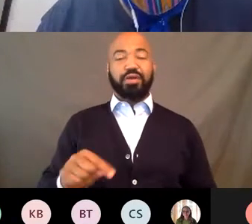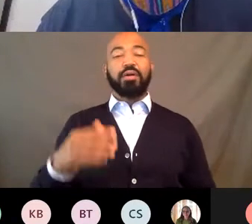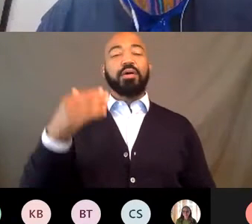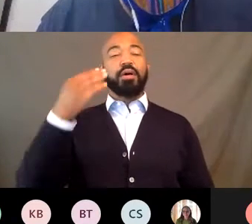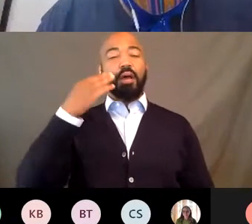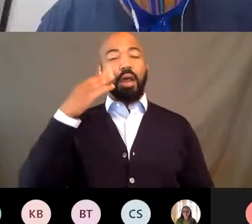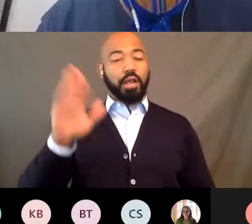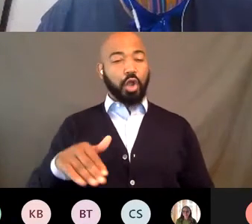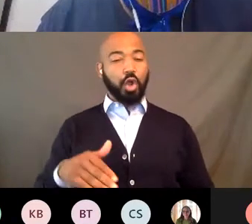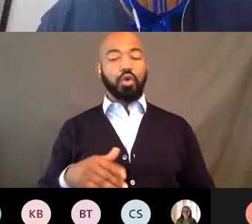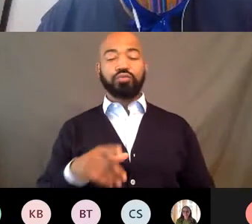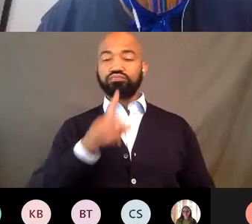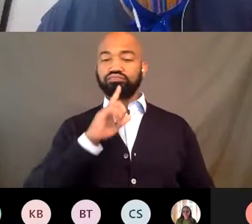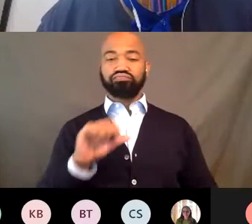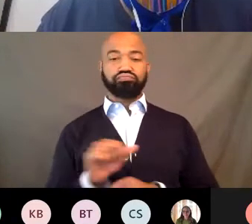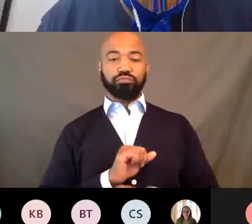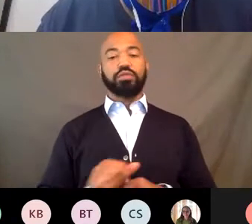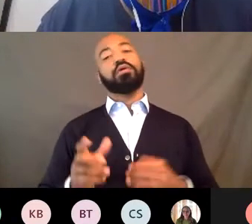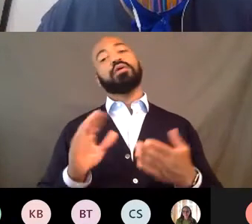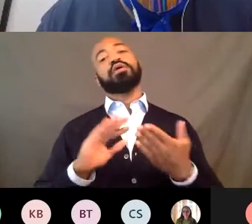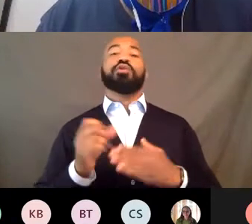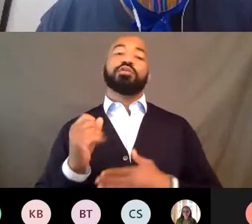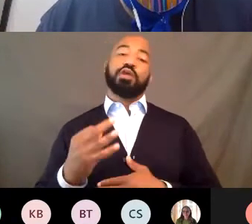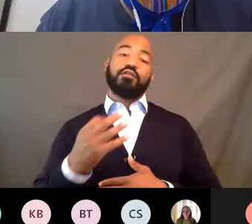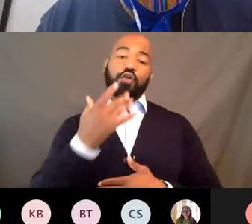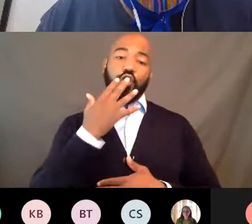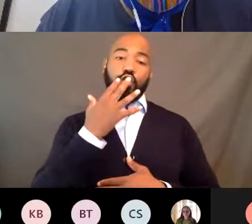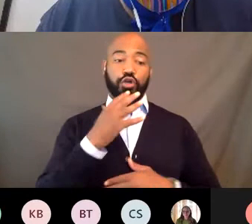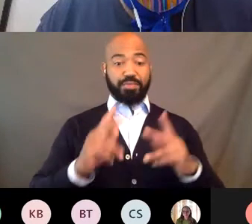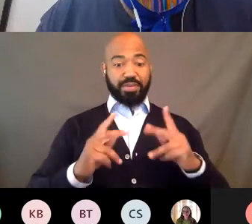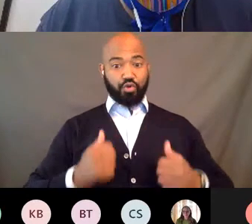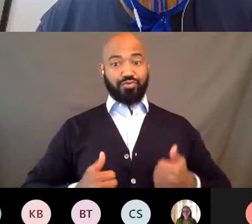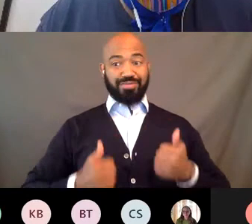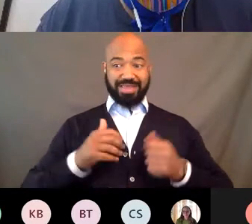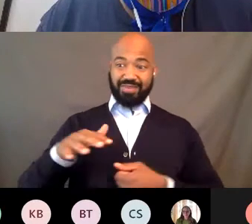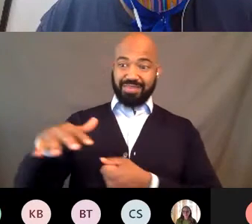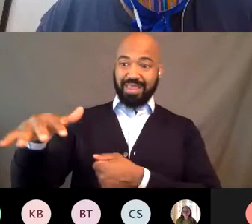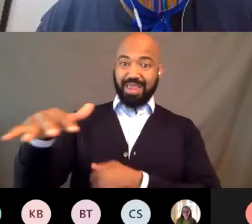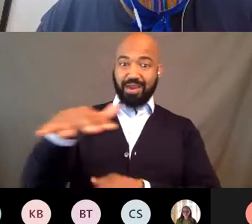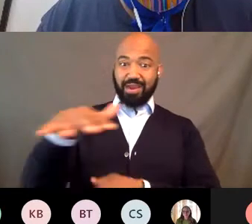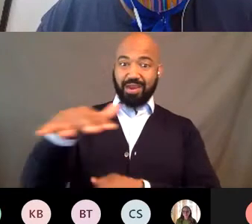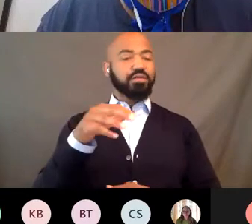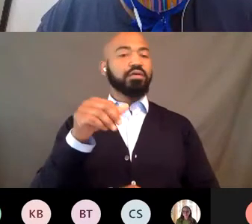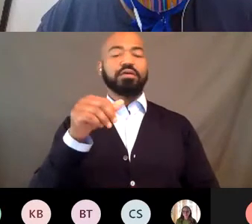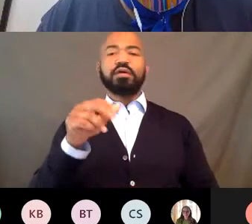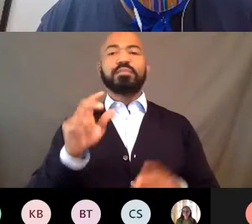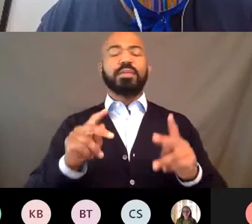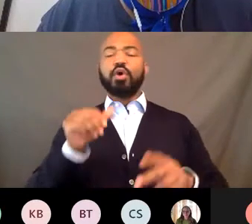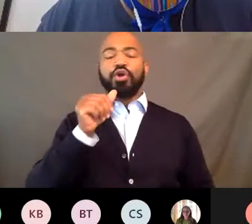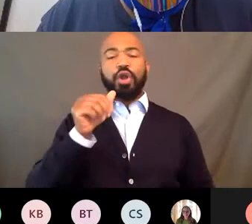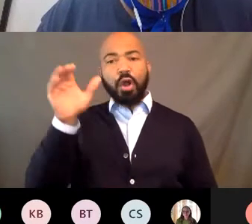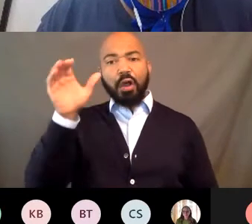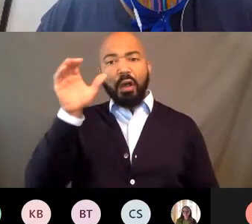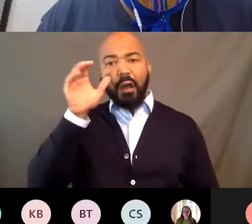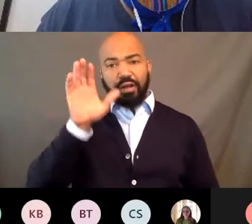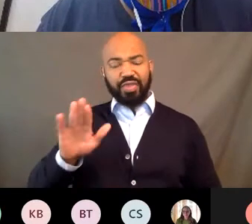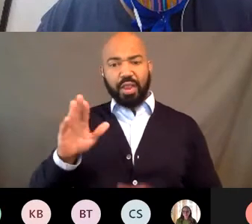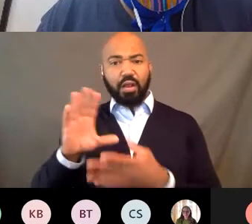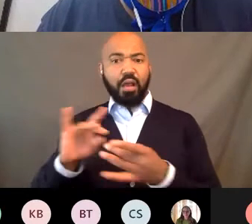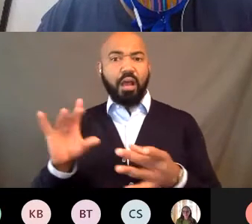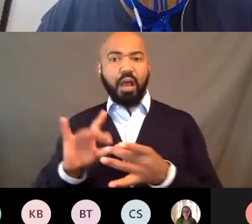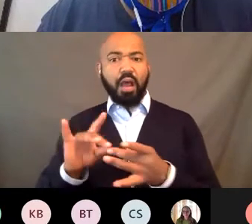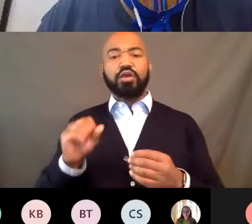that communities of color, residents from these communities had not been heard, and there has been disinvestment just based off of like